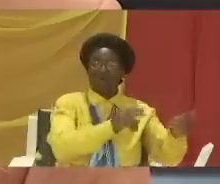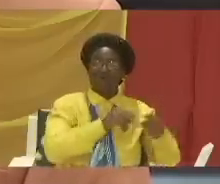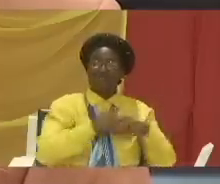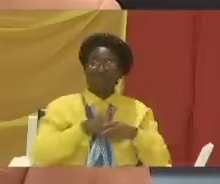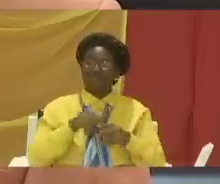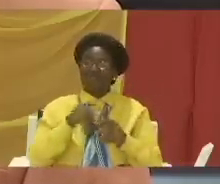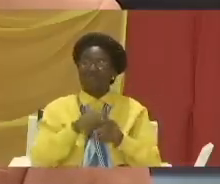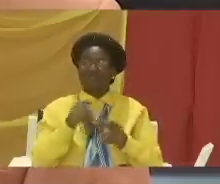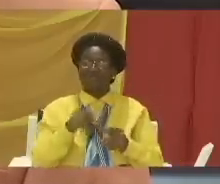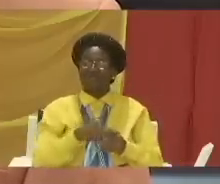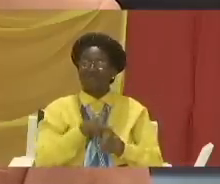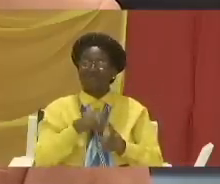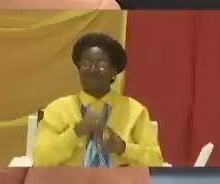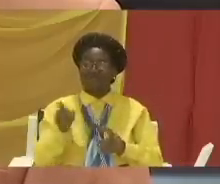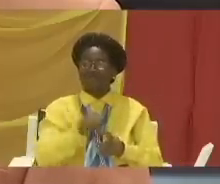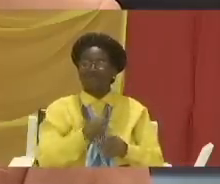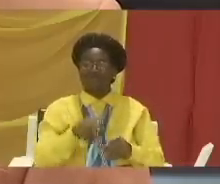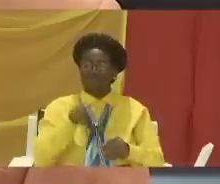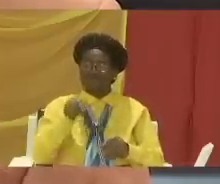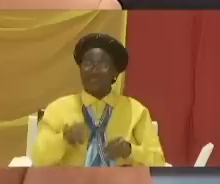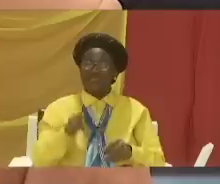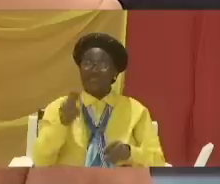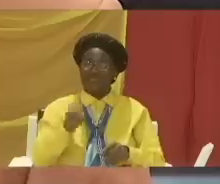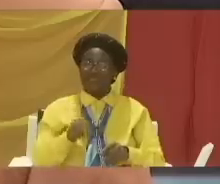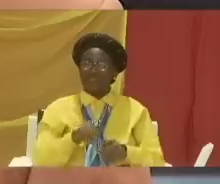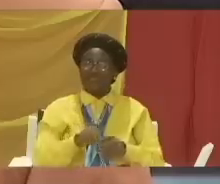When you need him in a hurry,